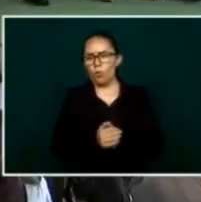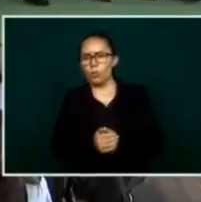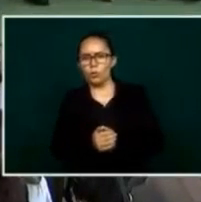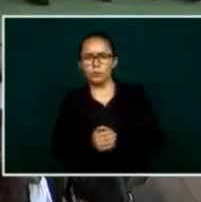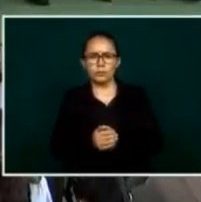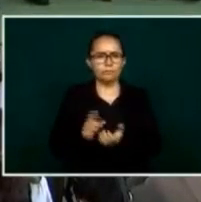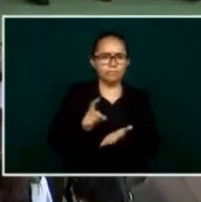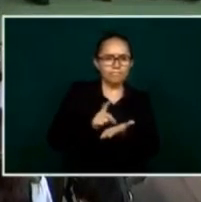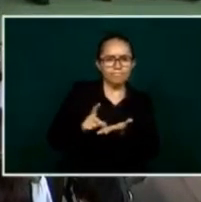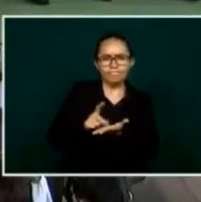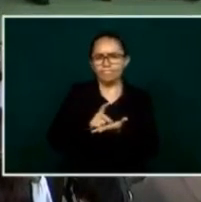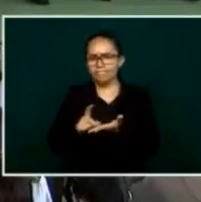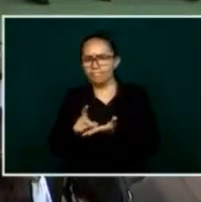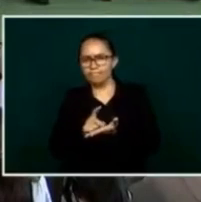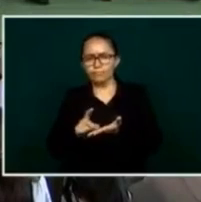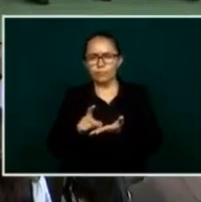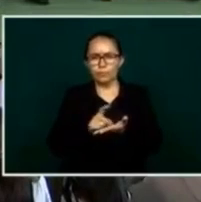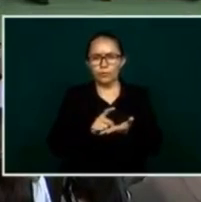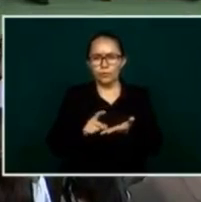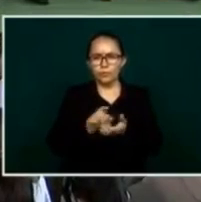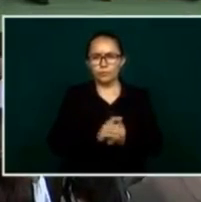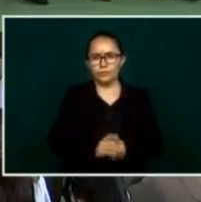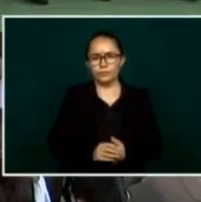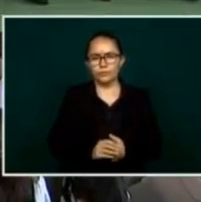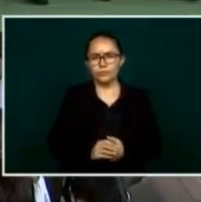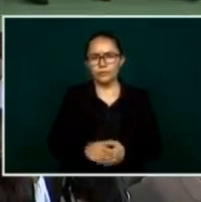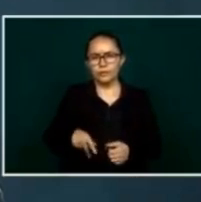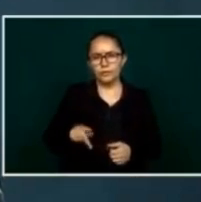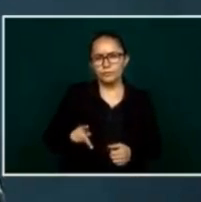And that's involved in the